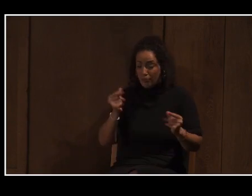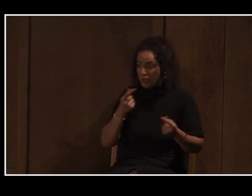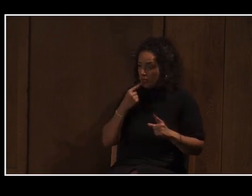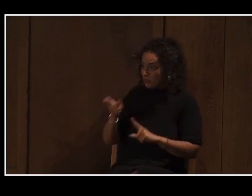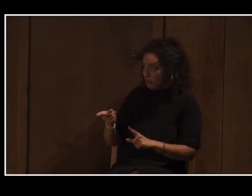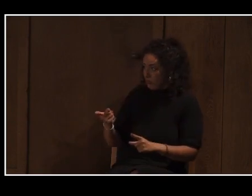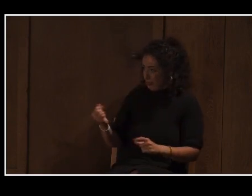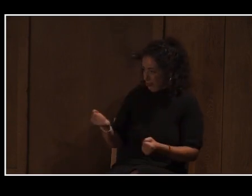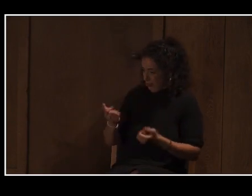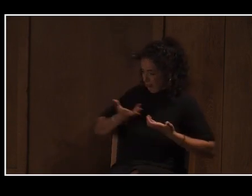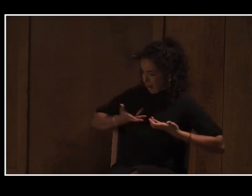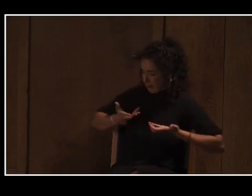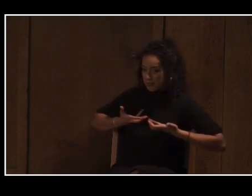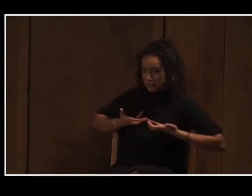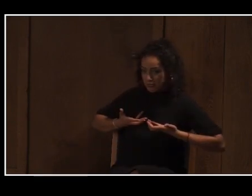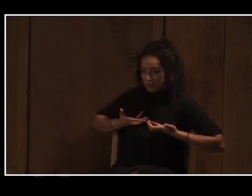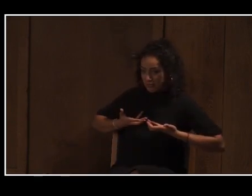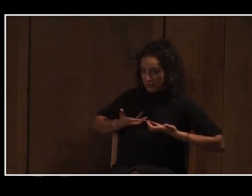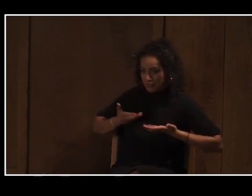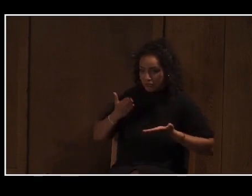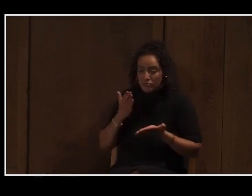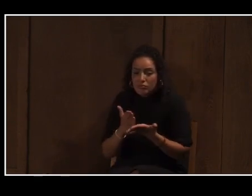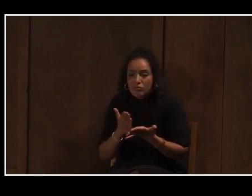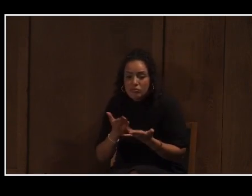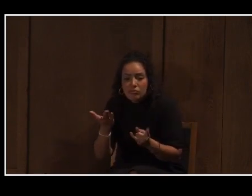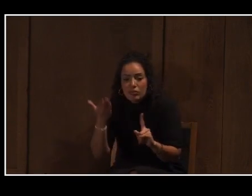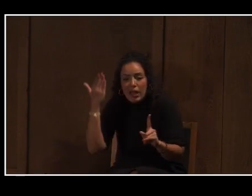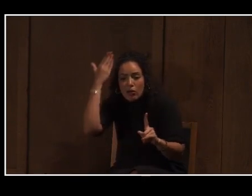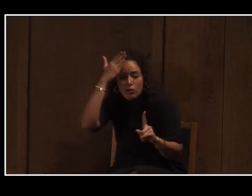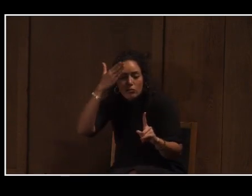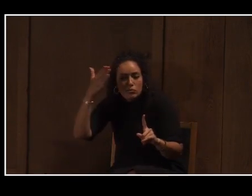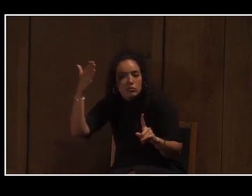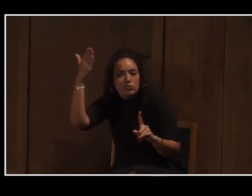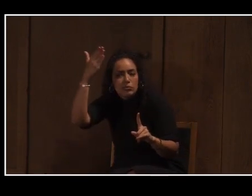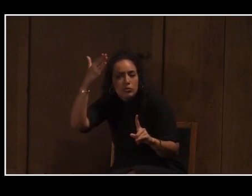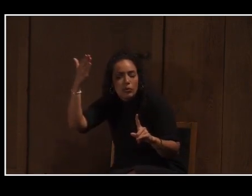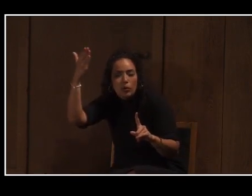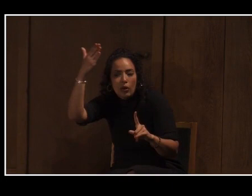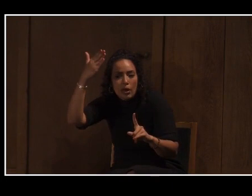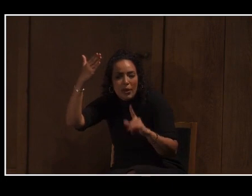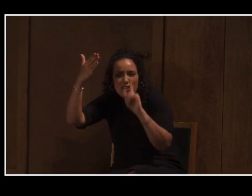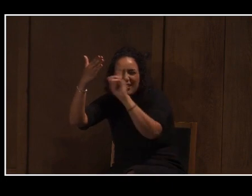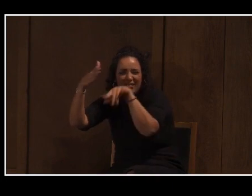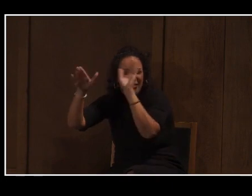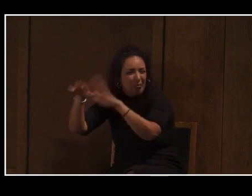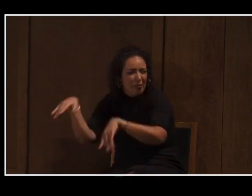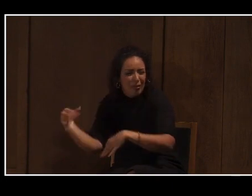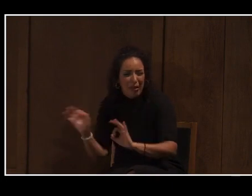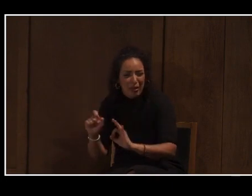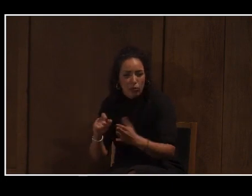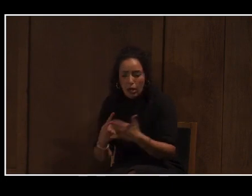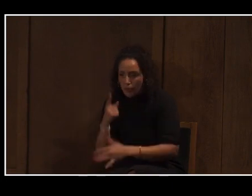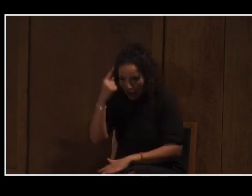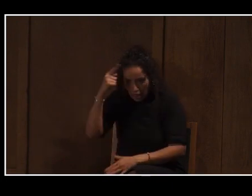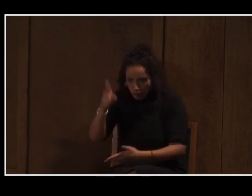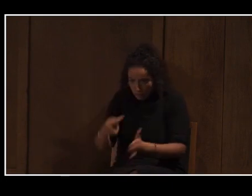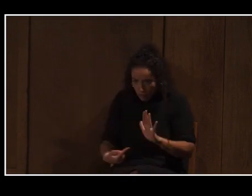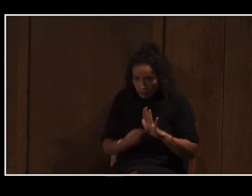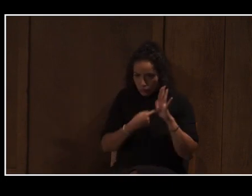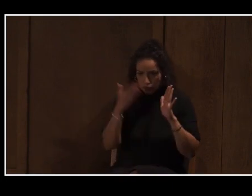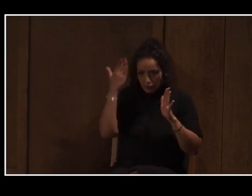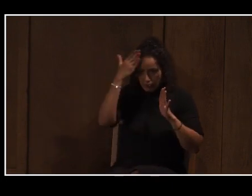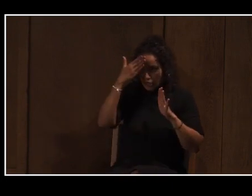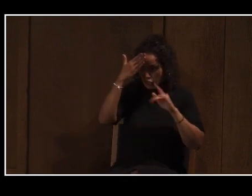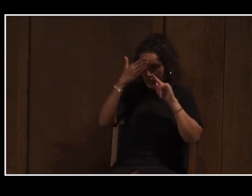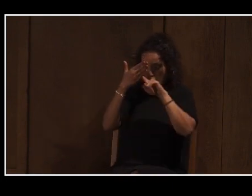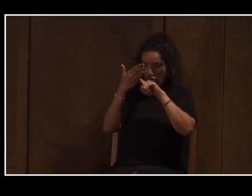our imagination nowadays is more apocalyptic than not? And I actually think we should, because again, the imagination is the space of first movement. As David